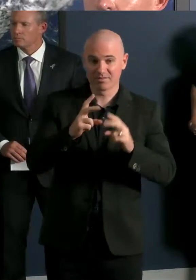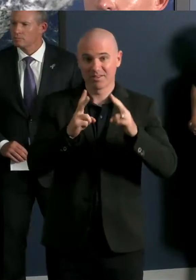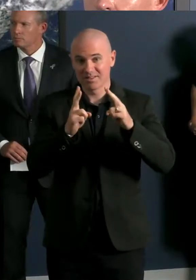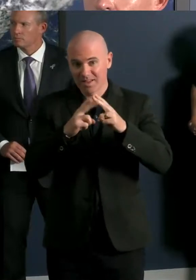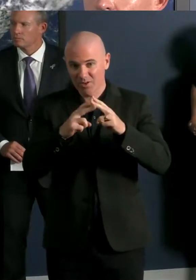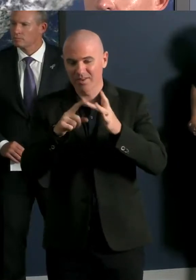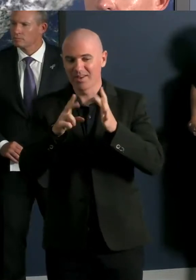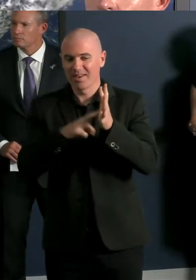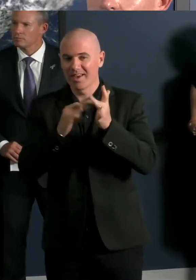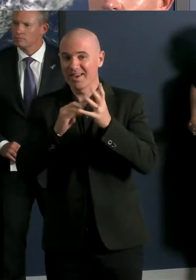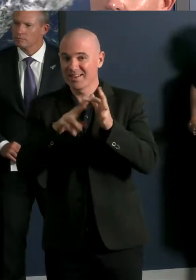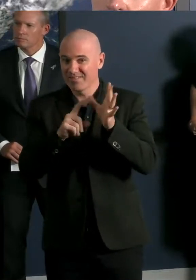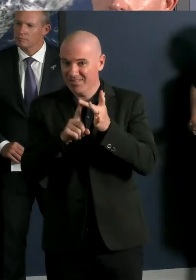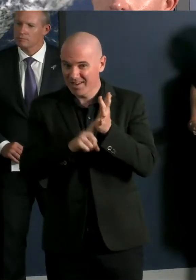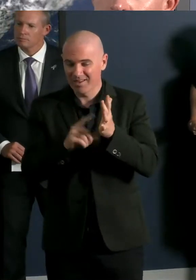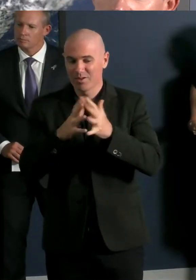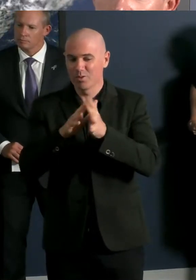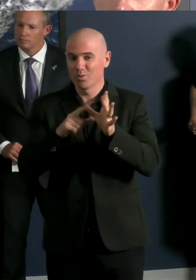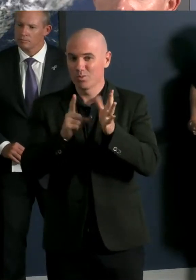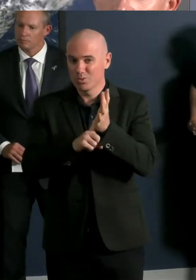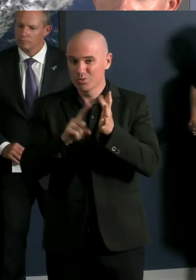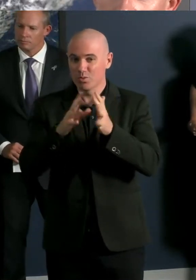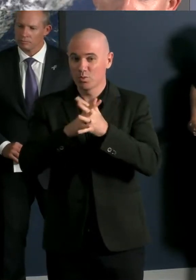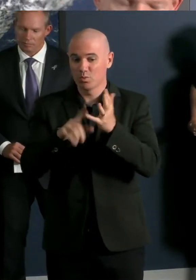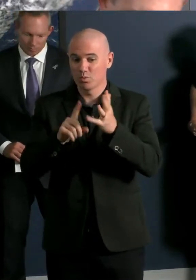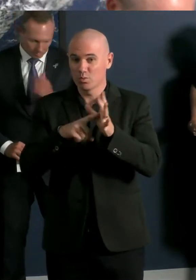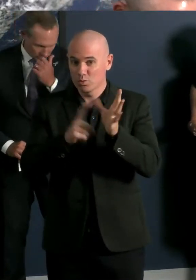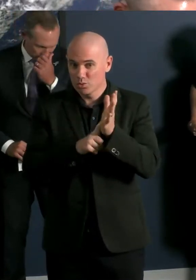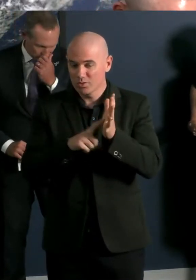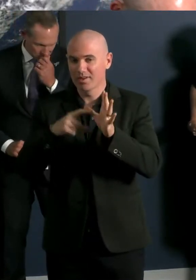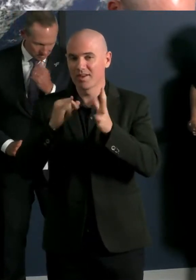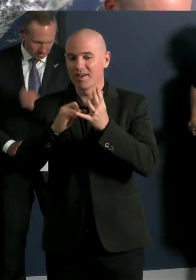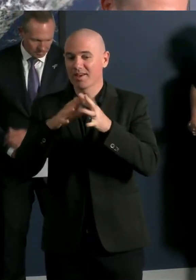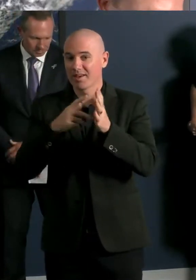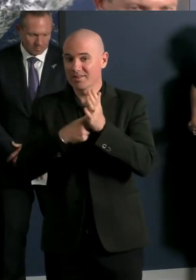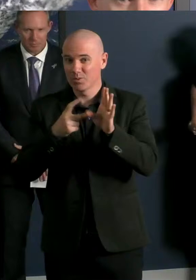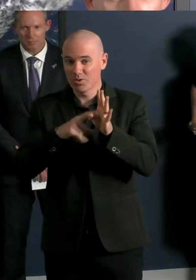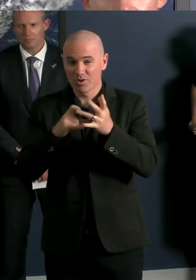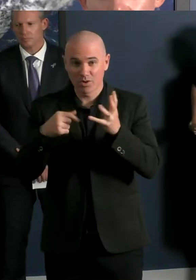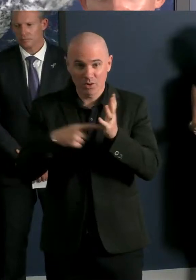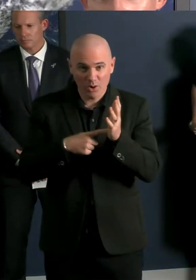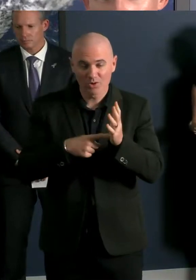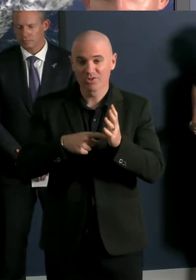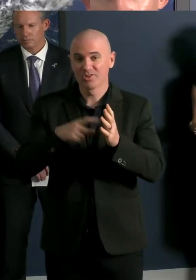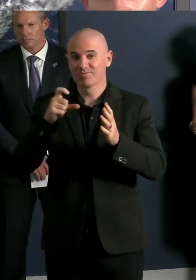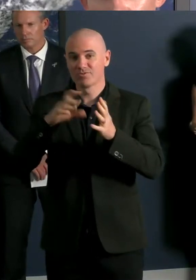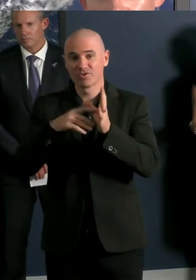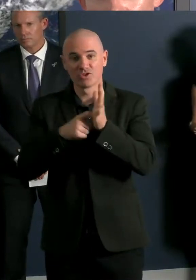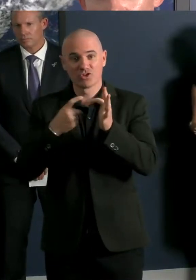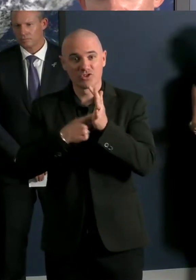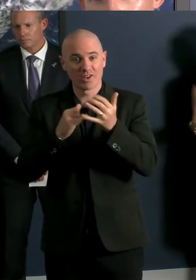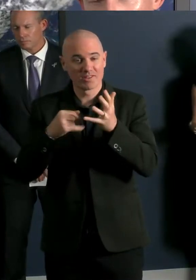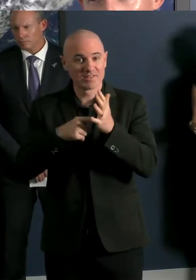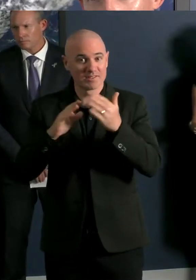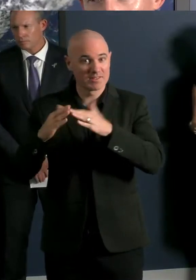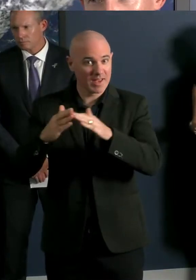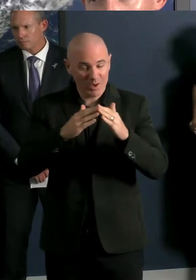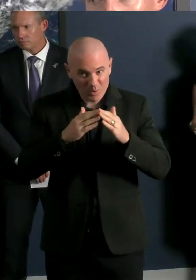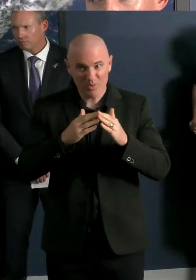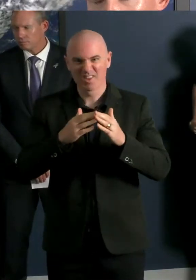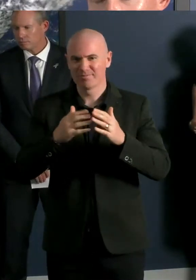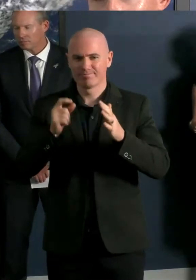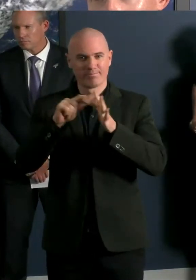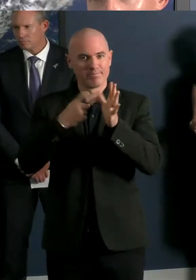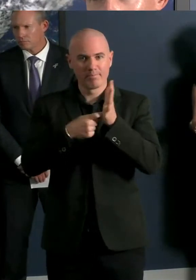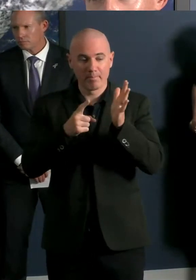Innisfail, Mareeba, Hopevale, Wudjil, Yarrabah, Cassowary Coast, Tablelands, Charters Towers, Hinchinbrook, Palm Island and Douglas. If you live